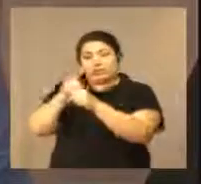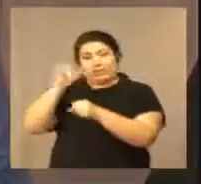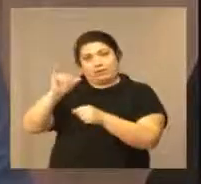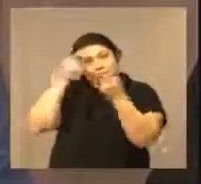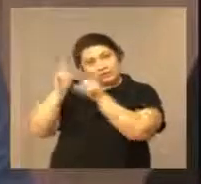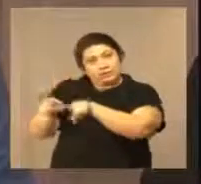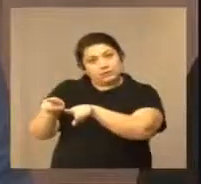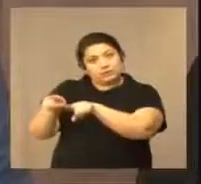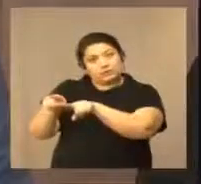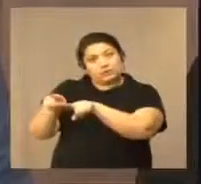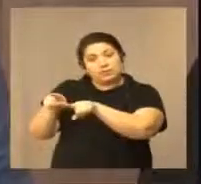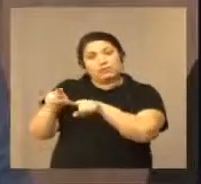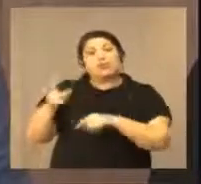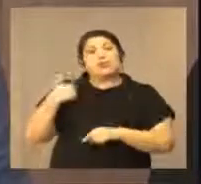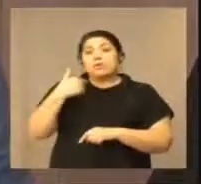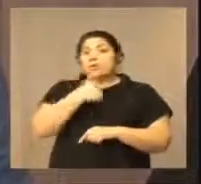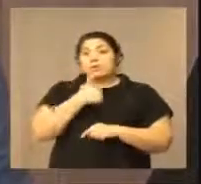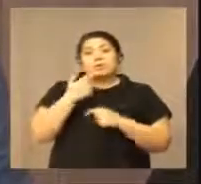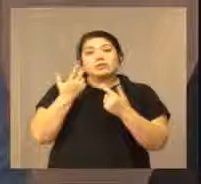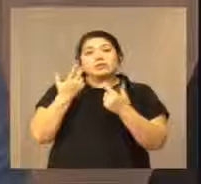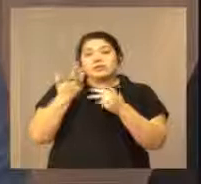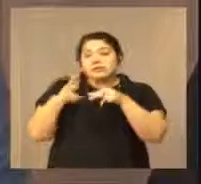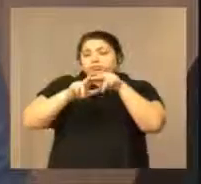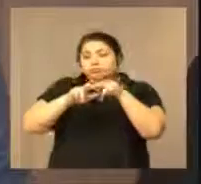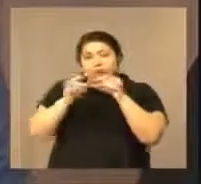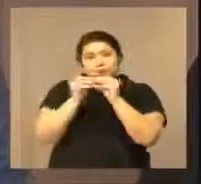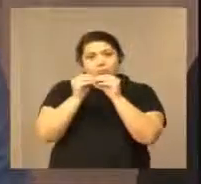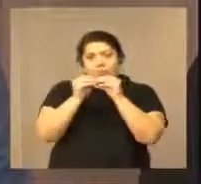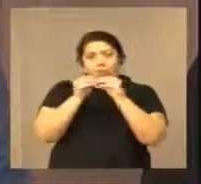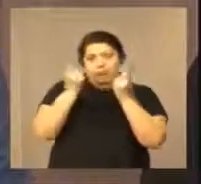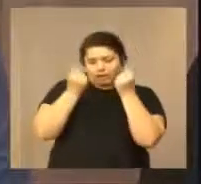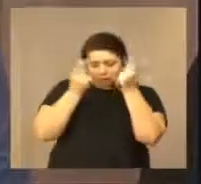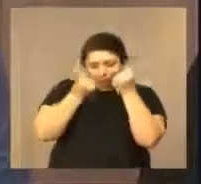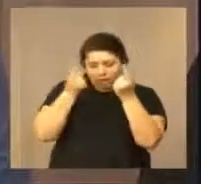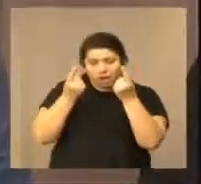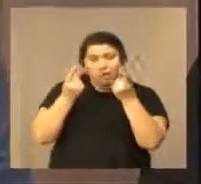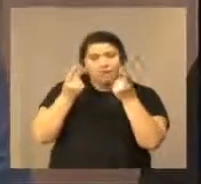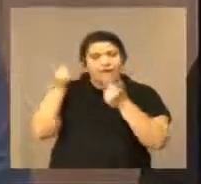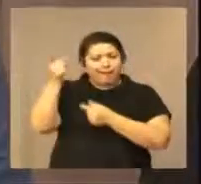We are the ones, when we build that understanding of what these documents, what these words